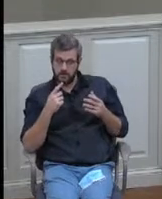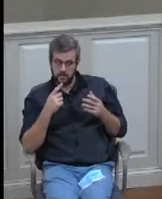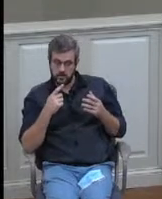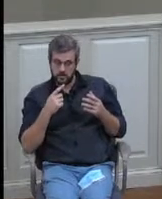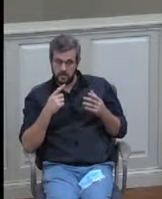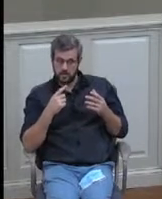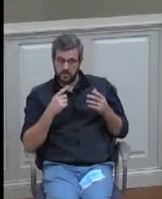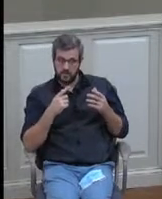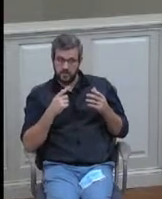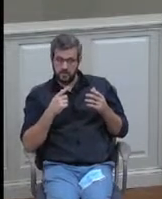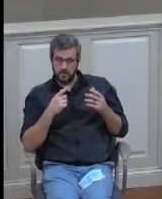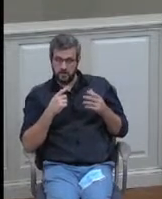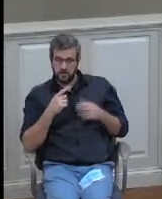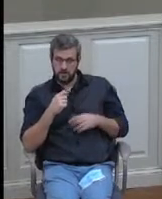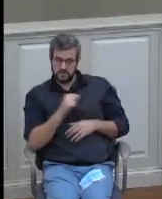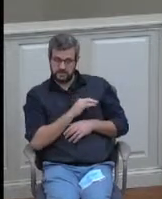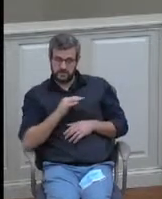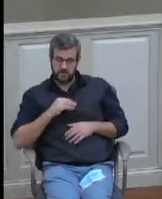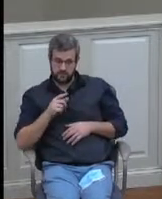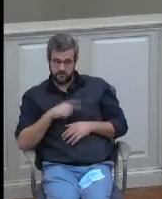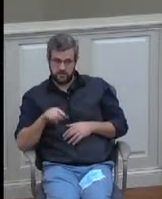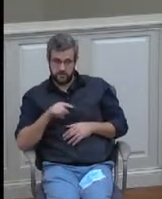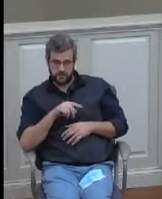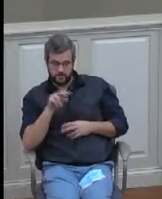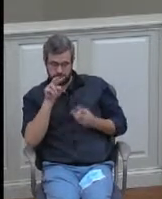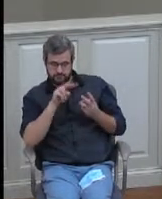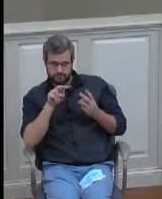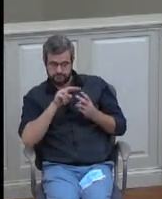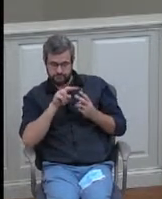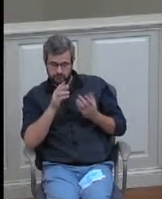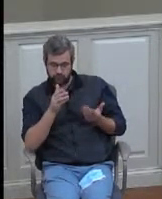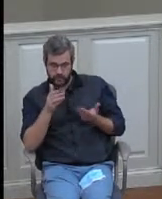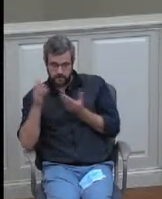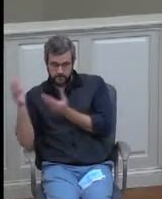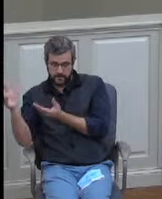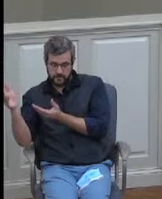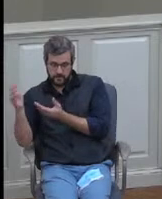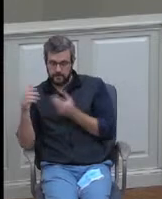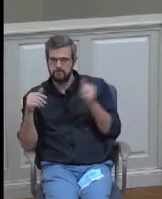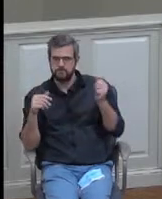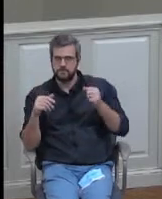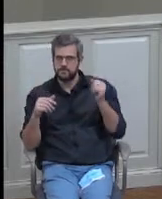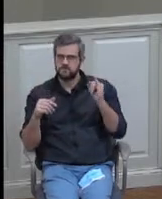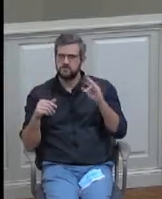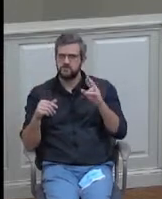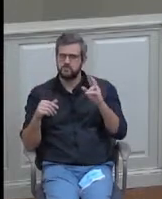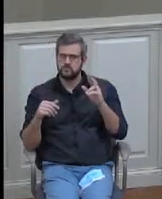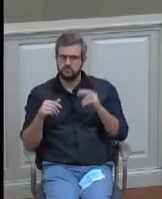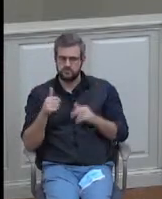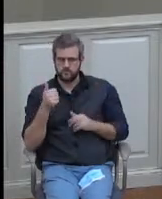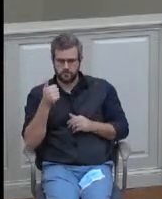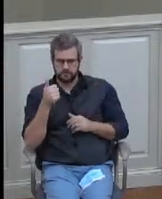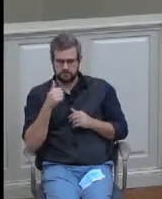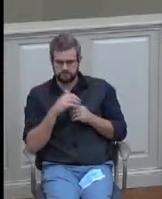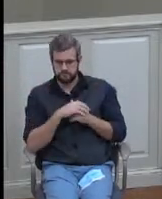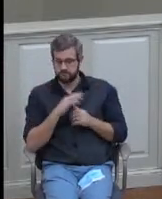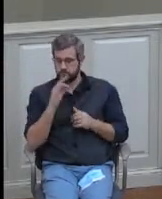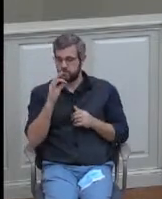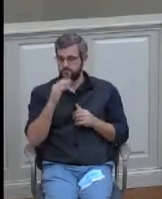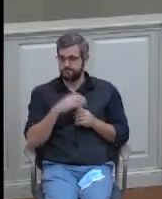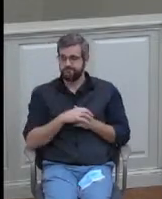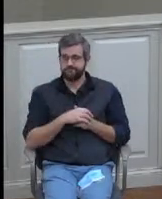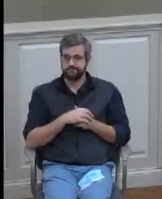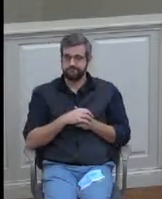you'll staff obviously will make a recommendation on this? Yes, sir. Okay. Yep. Very good. Sounds